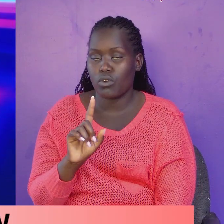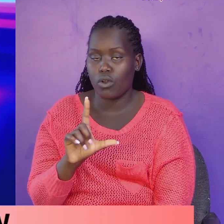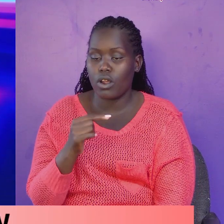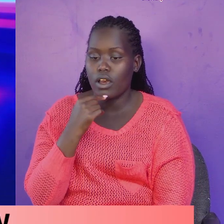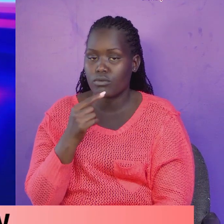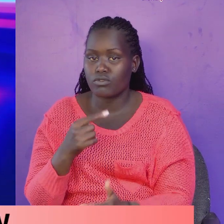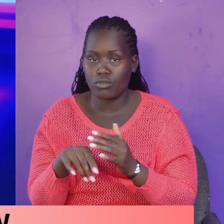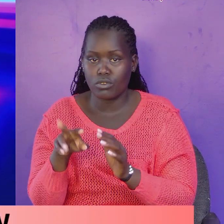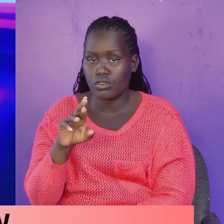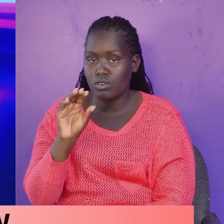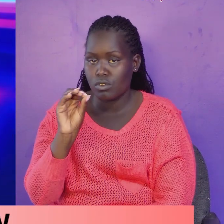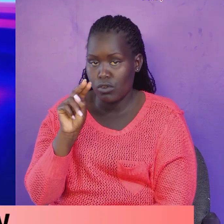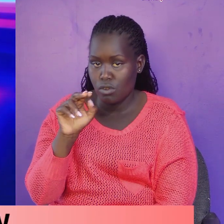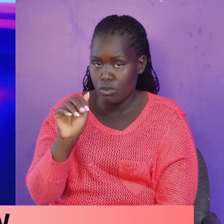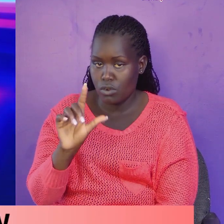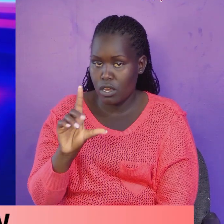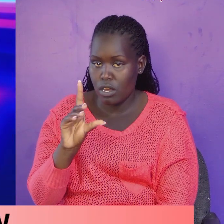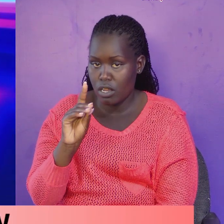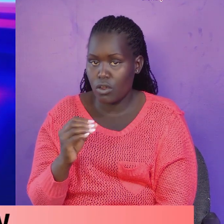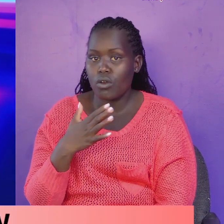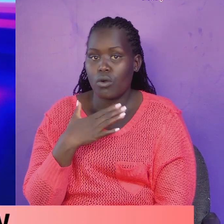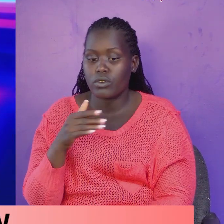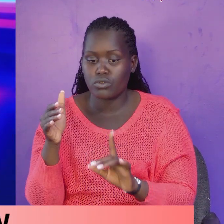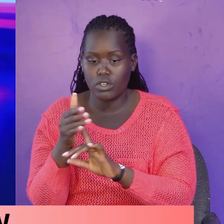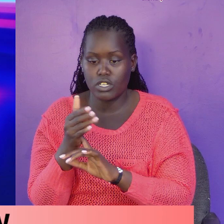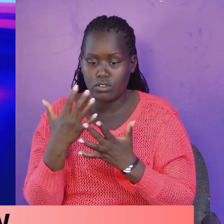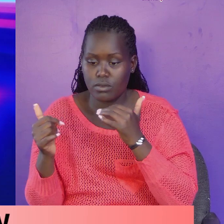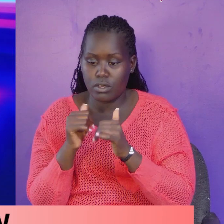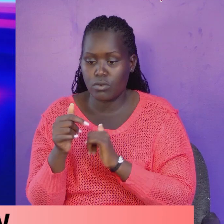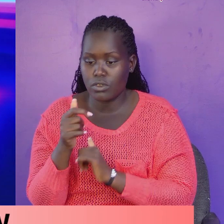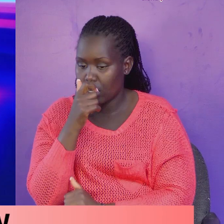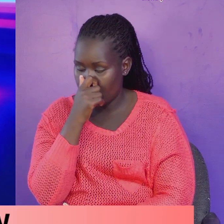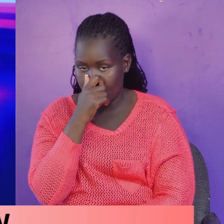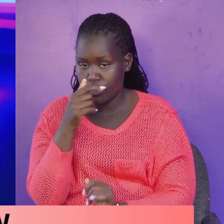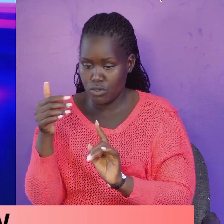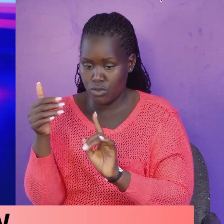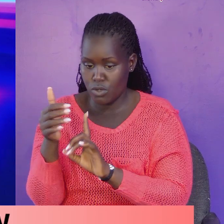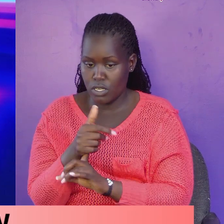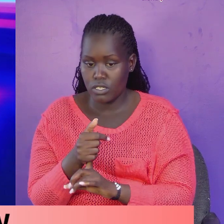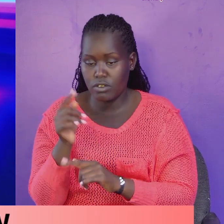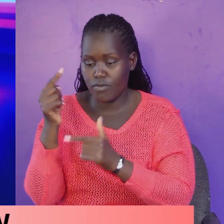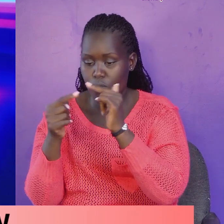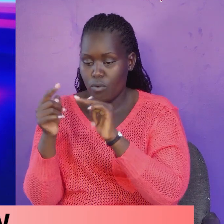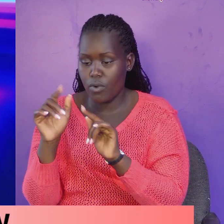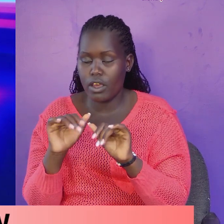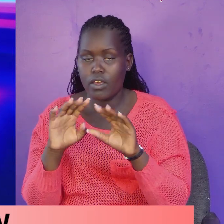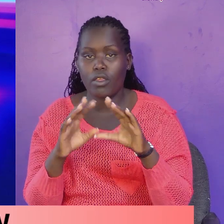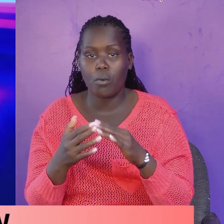achieve something that he has been wishing to achieve, winning the World Cup. Do you